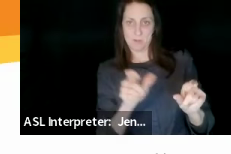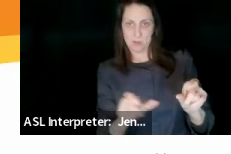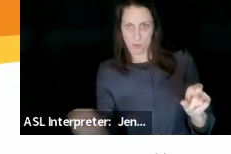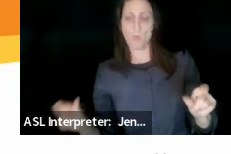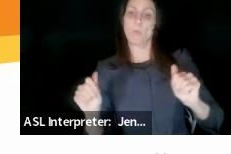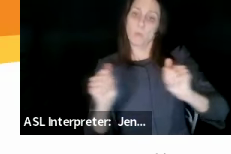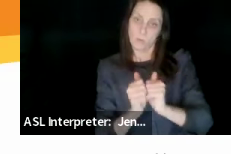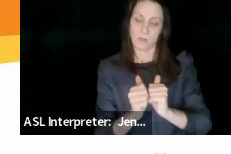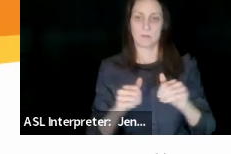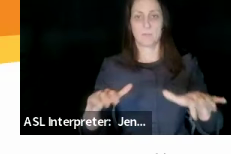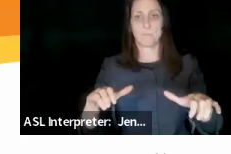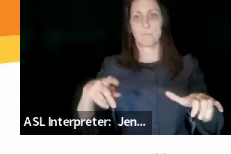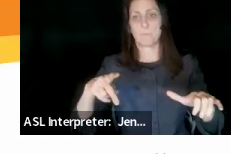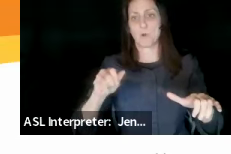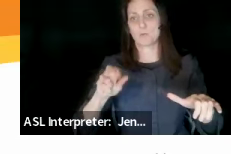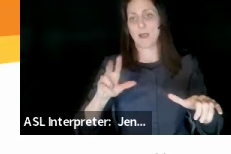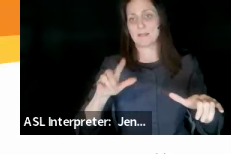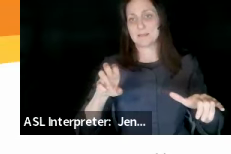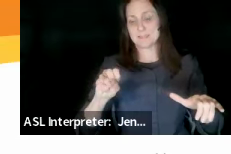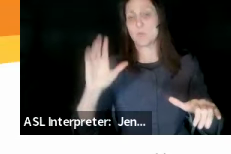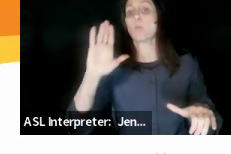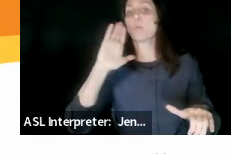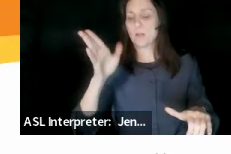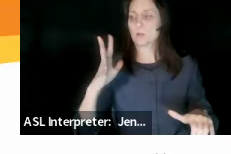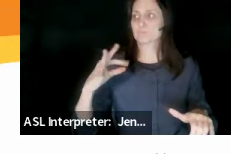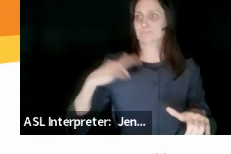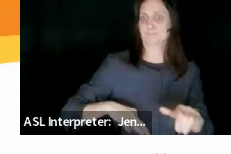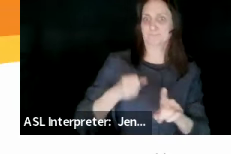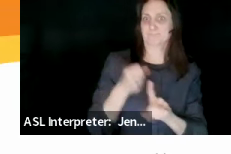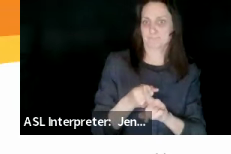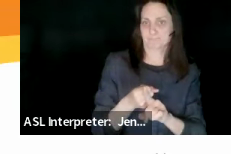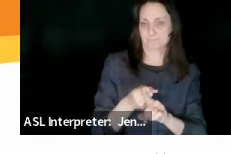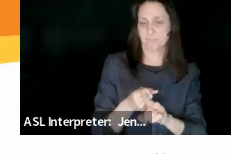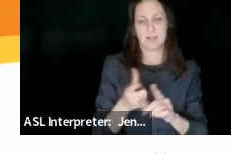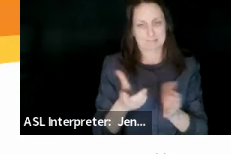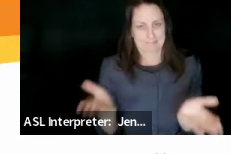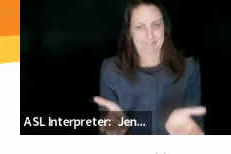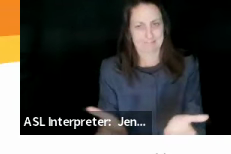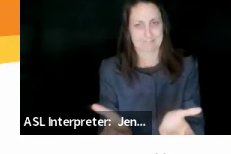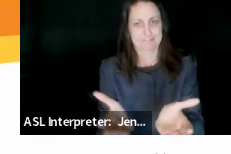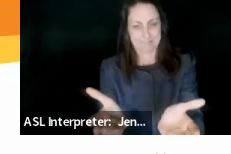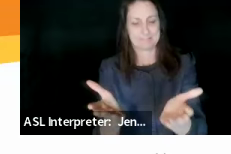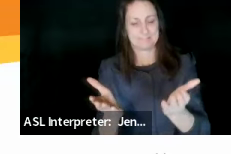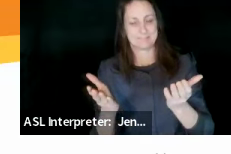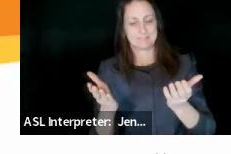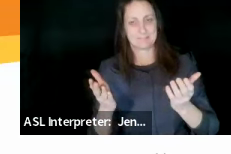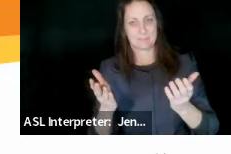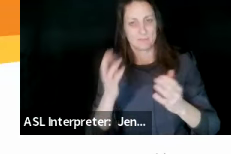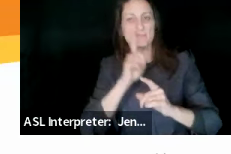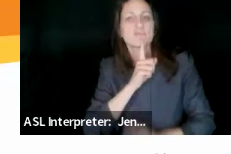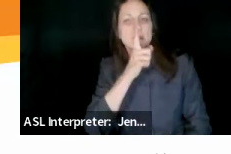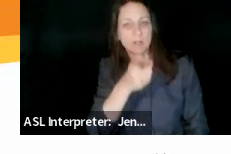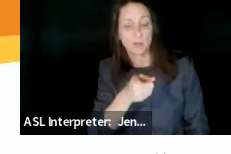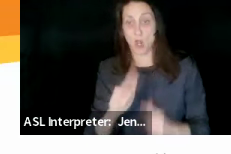project timeline. We encourage you to be realistic. A very large number isn't helpful if it isn't accurate.